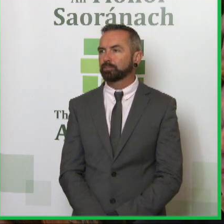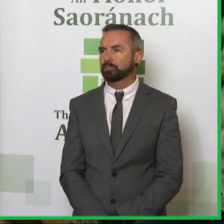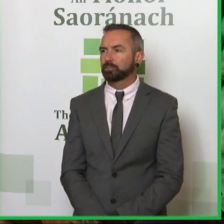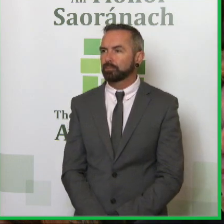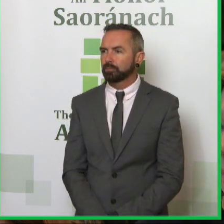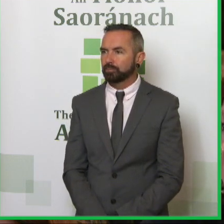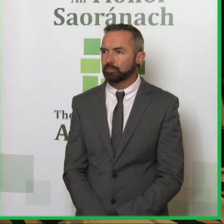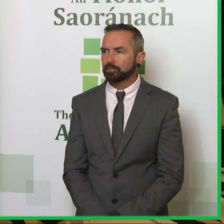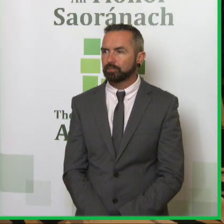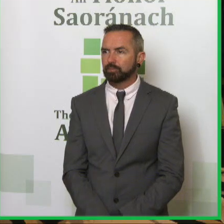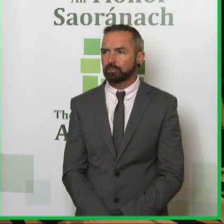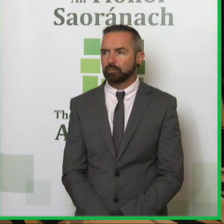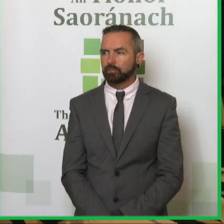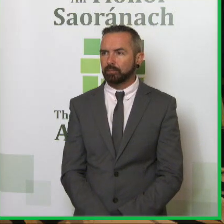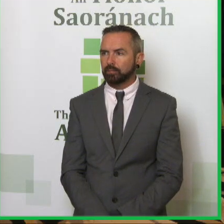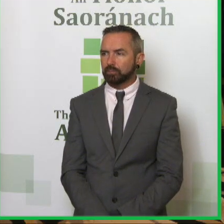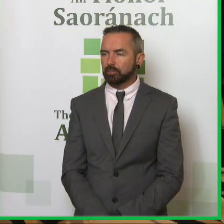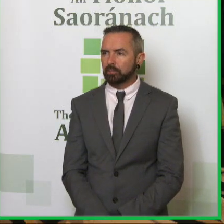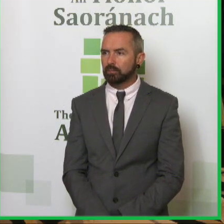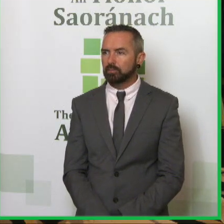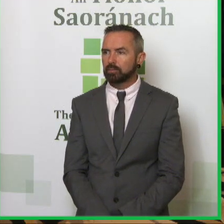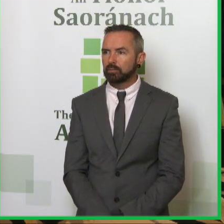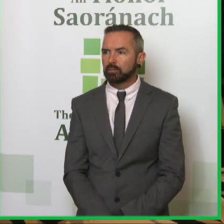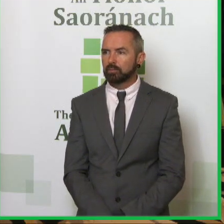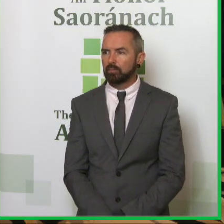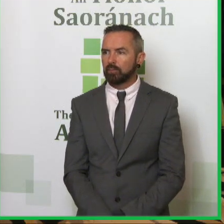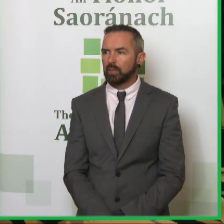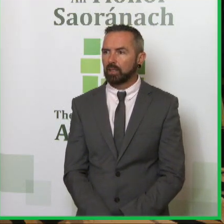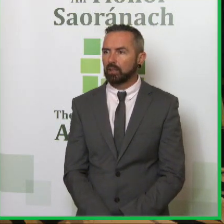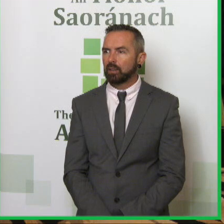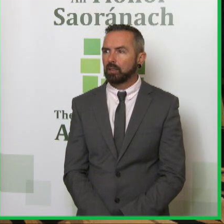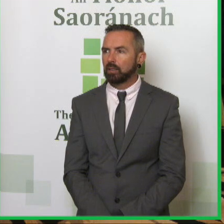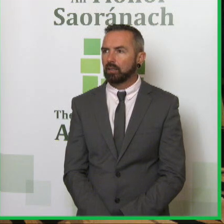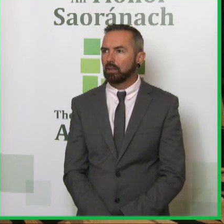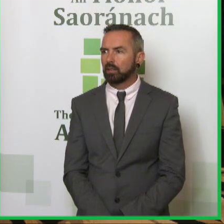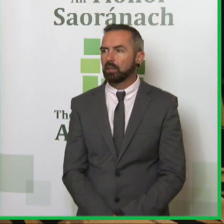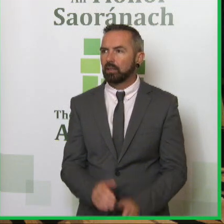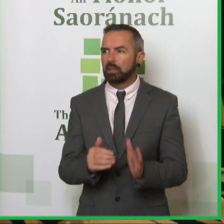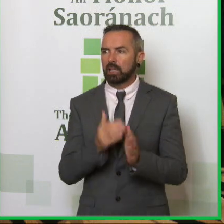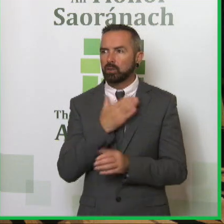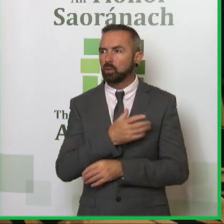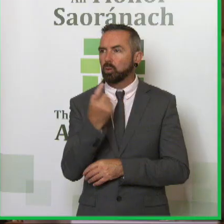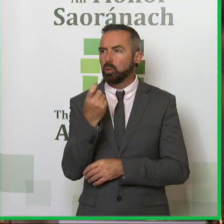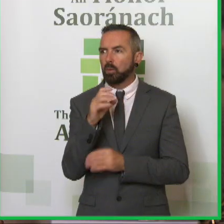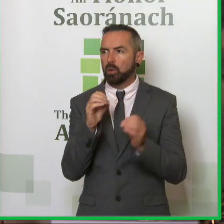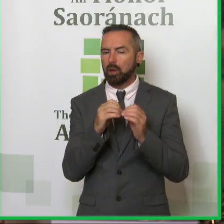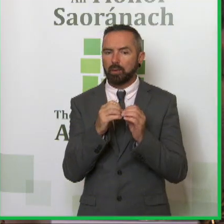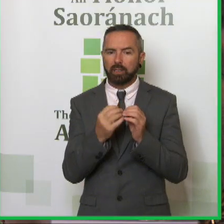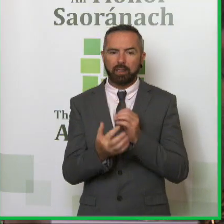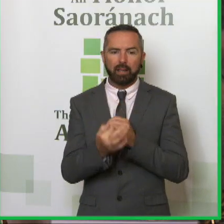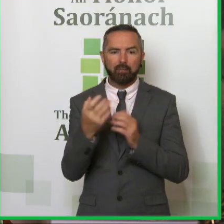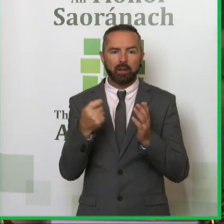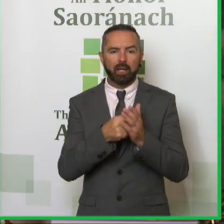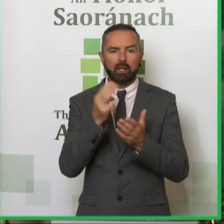Zin, I have to ask you to summarise it, please. Yeah, go ahead. Sorry, just one last comment. As long as we put a part